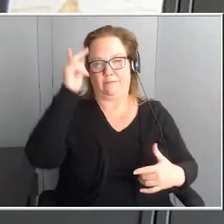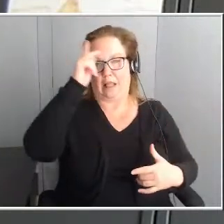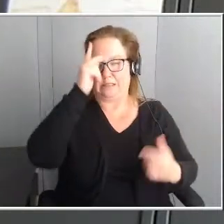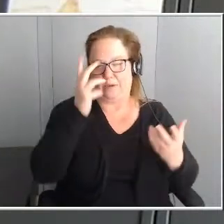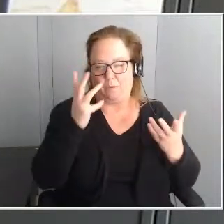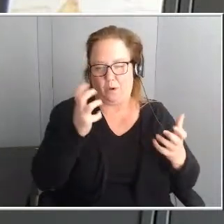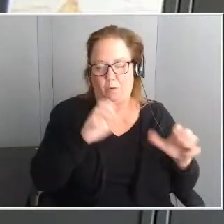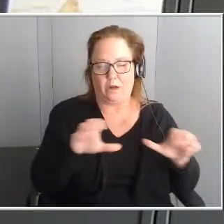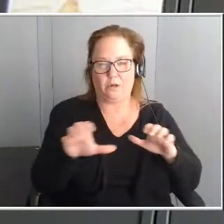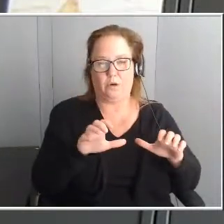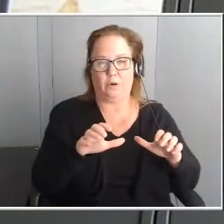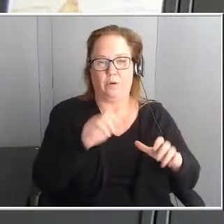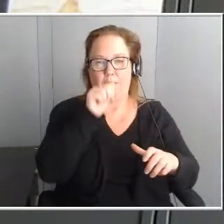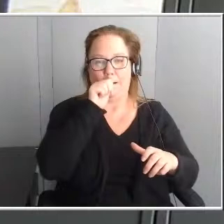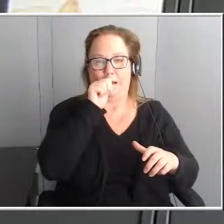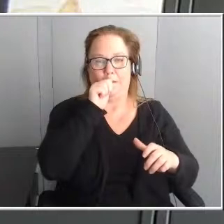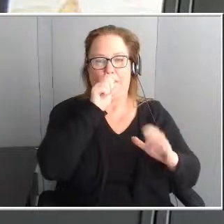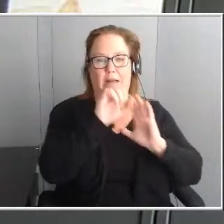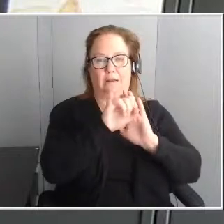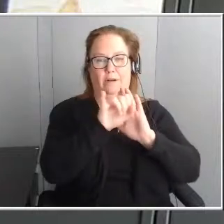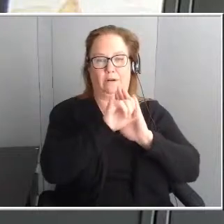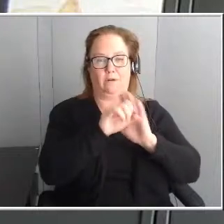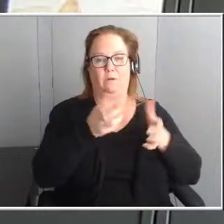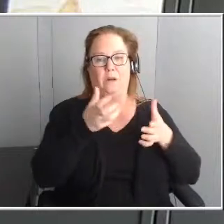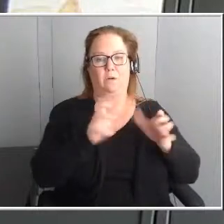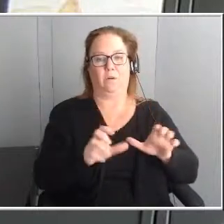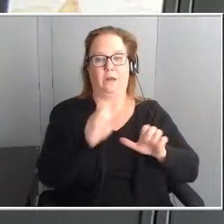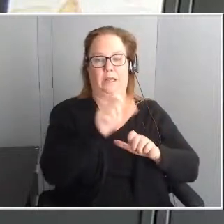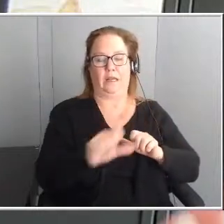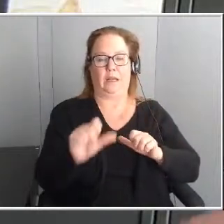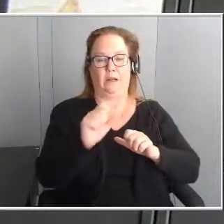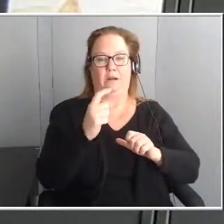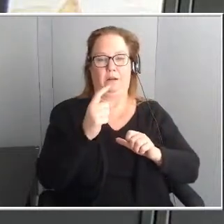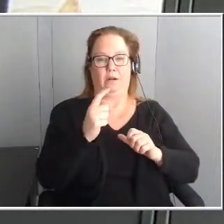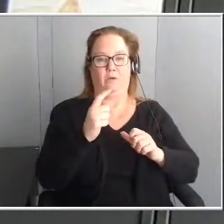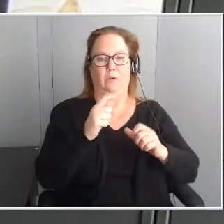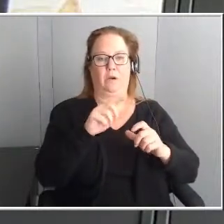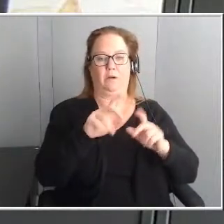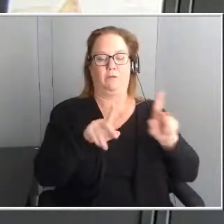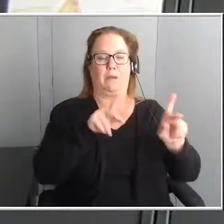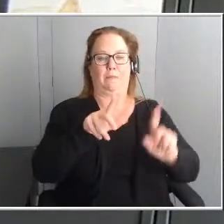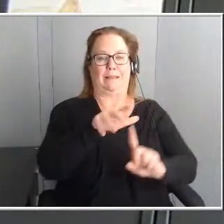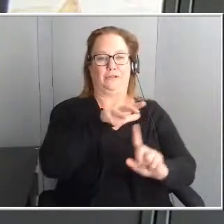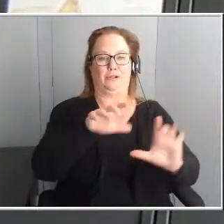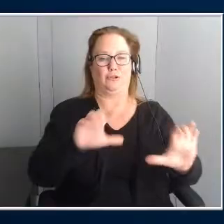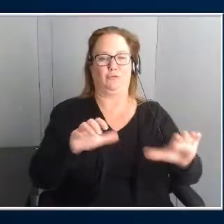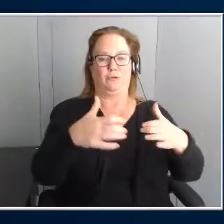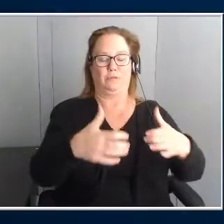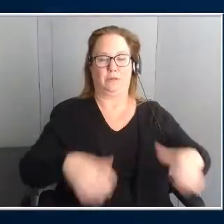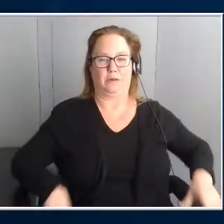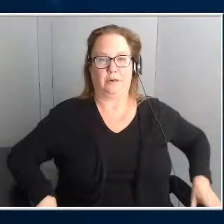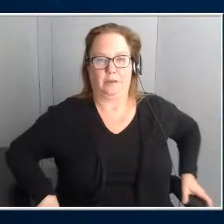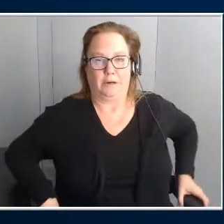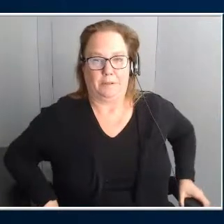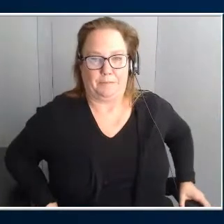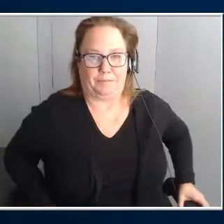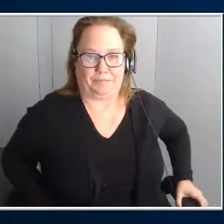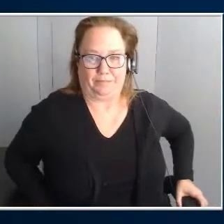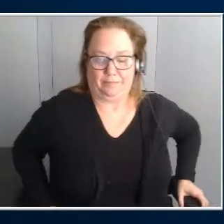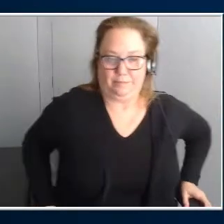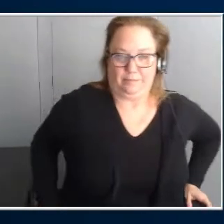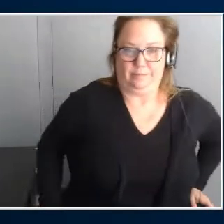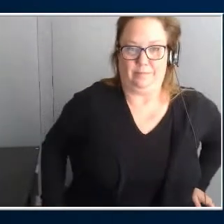be anonymous, de-identified. We don't want to know about individuals. We want to know about populations. So how rare is it,